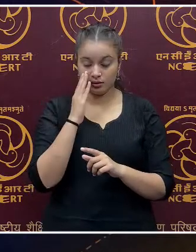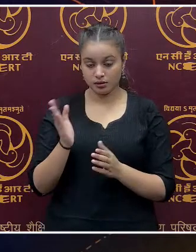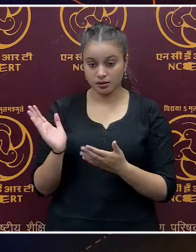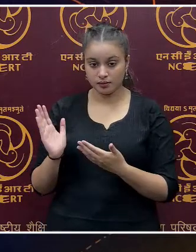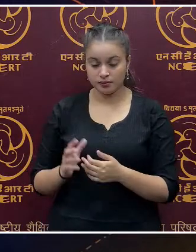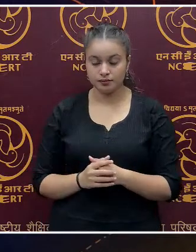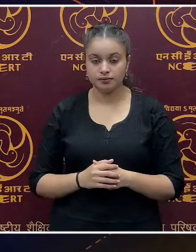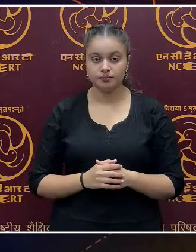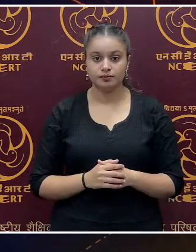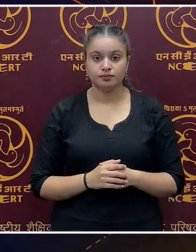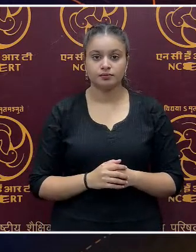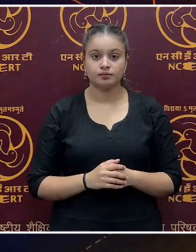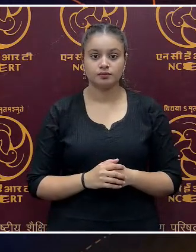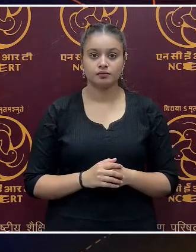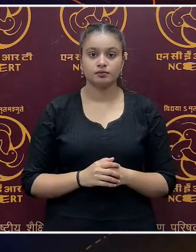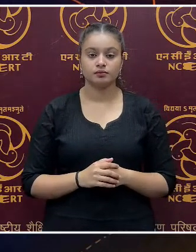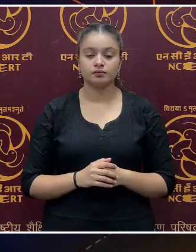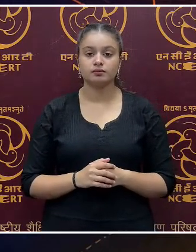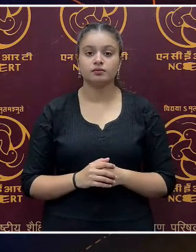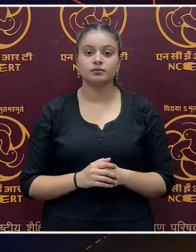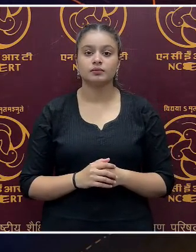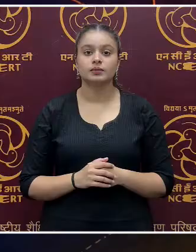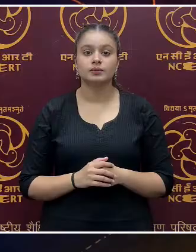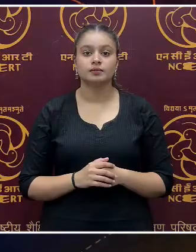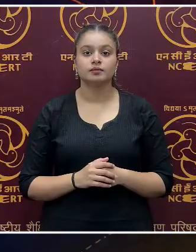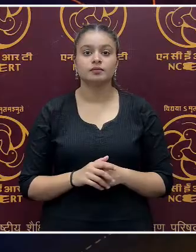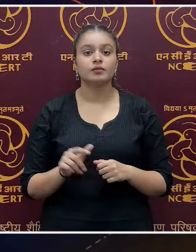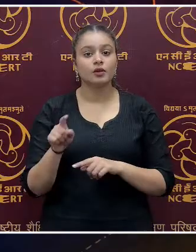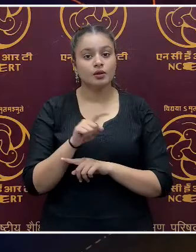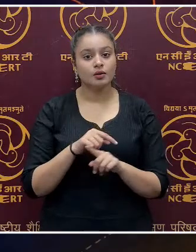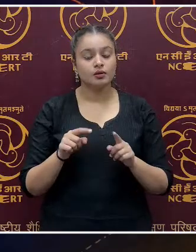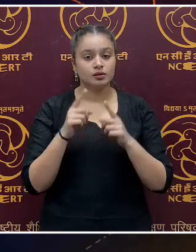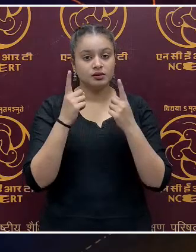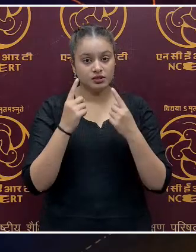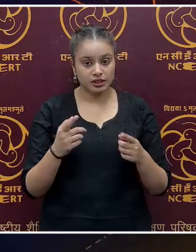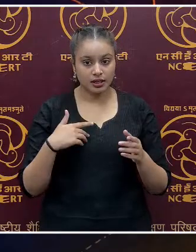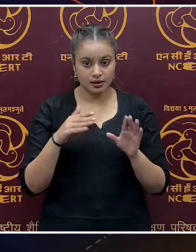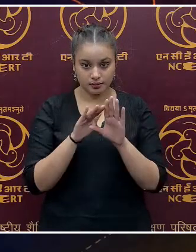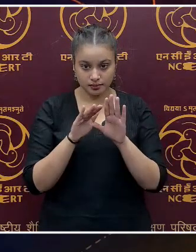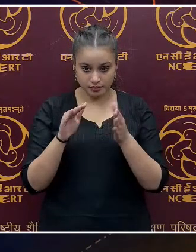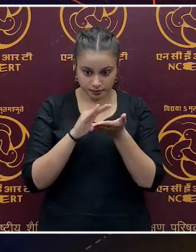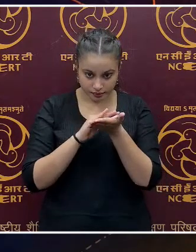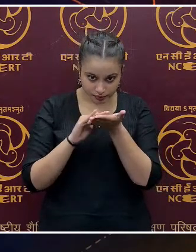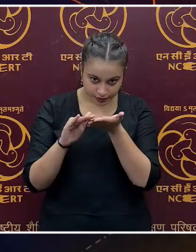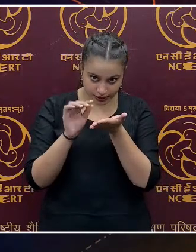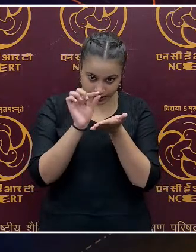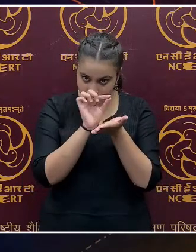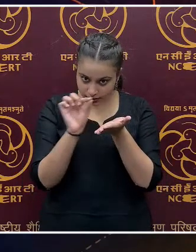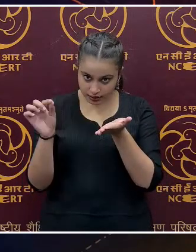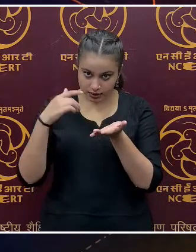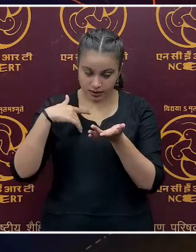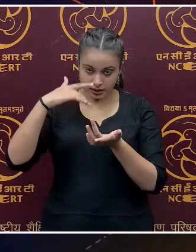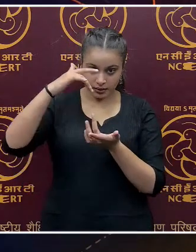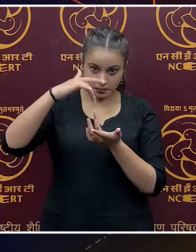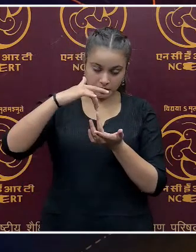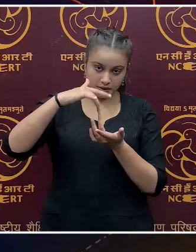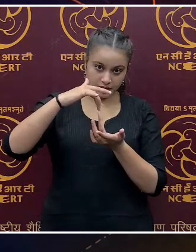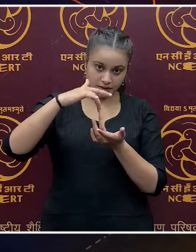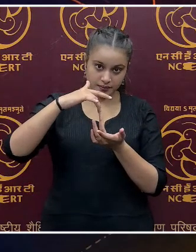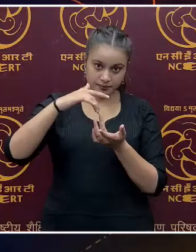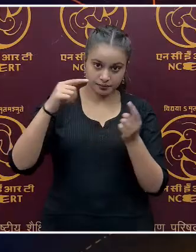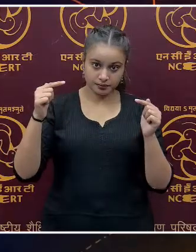the vertex, and we have to ensure the baseline should be coincident with the one of the